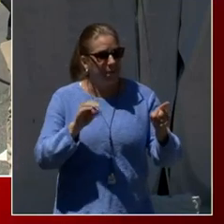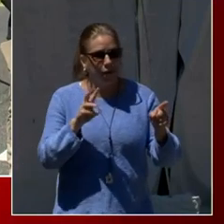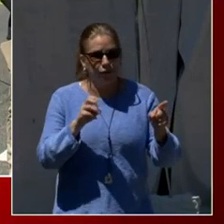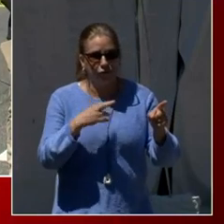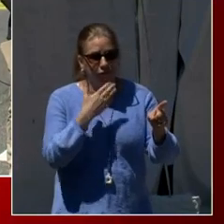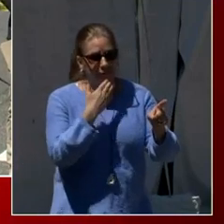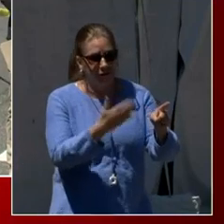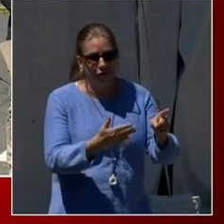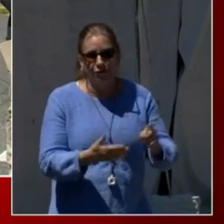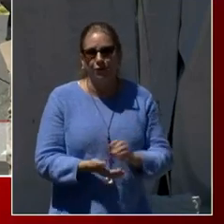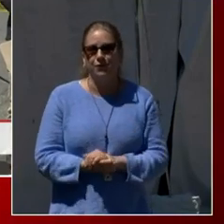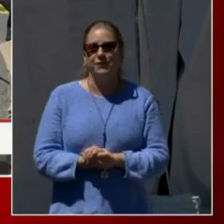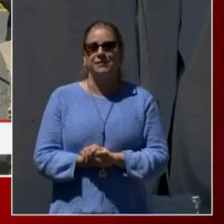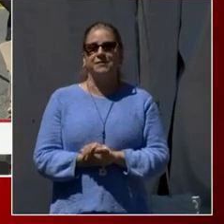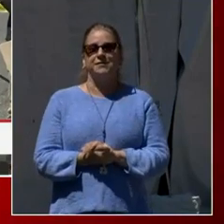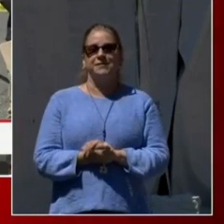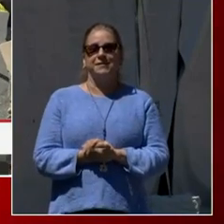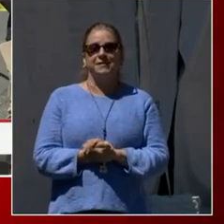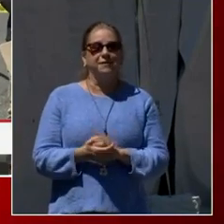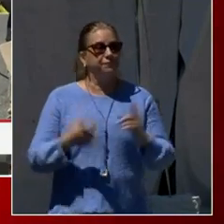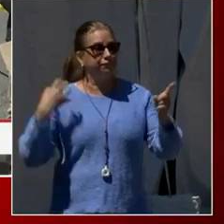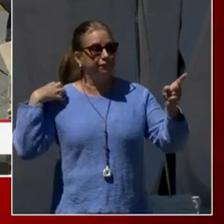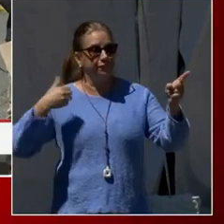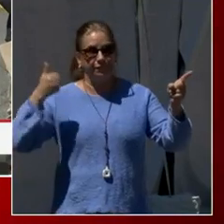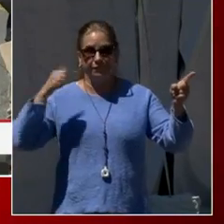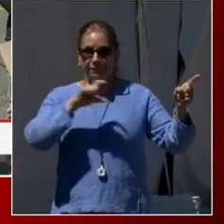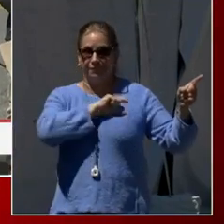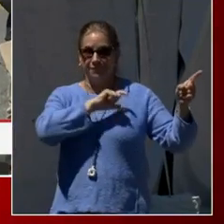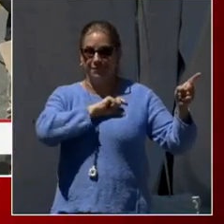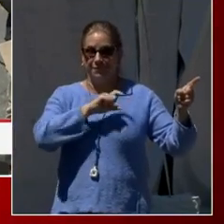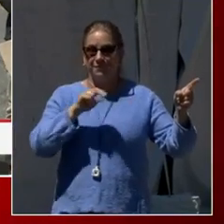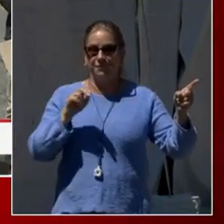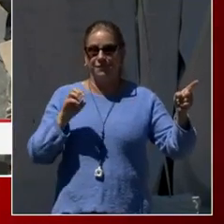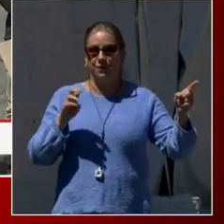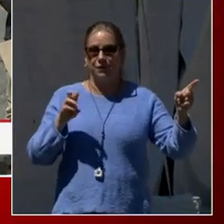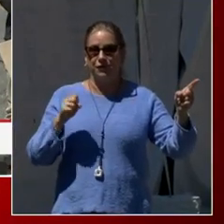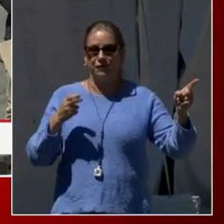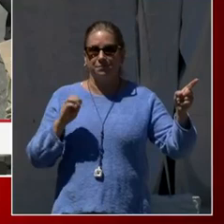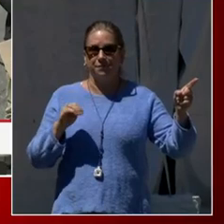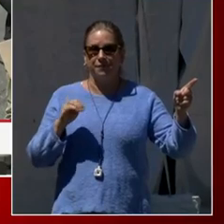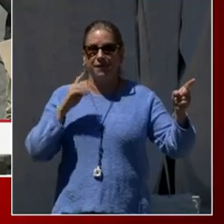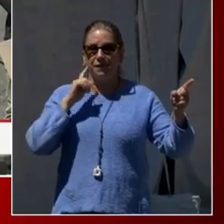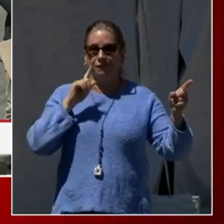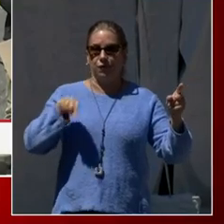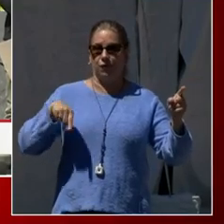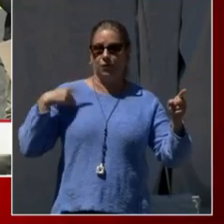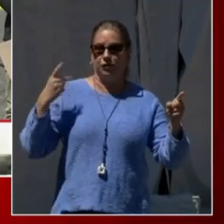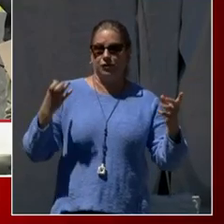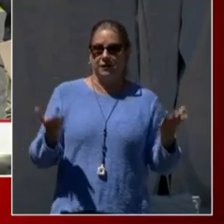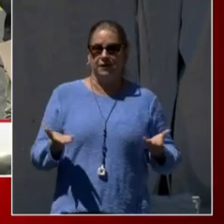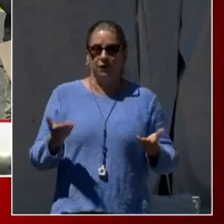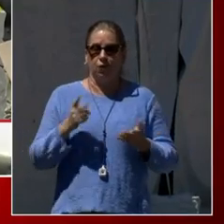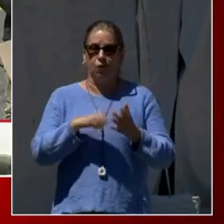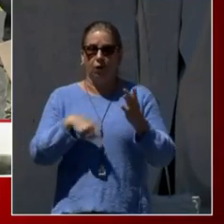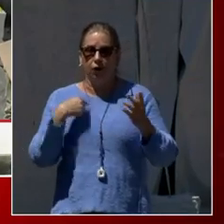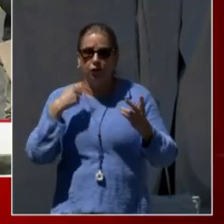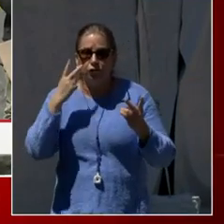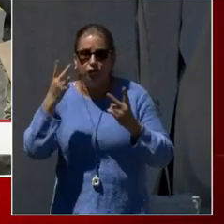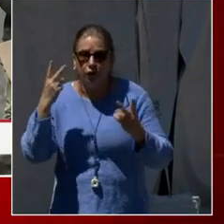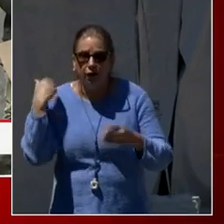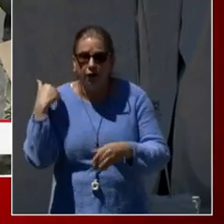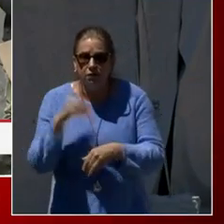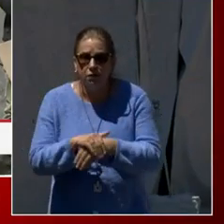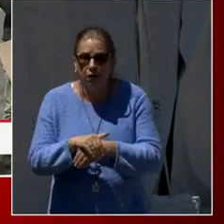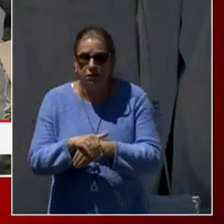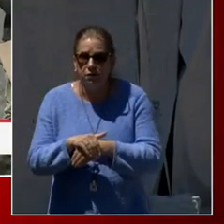for the Metropolitan Police Department here in D.C. Obviously, what we saw last night was a continuation of what we saw Saturday